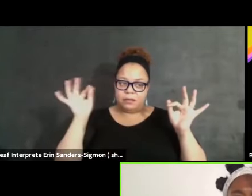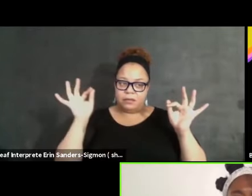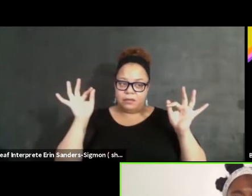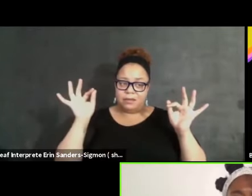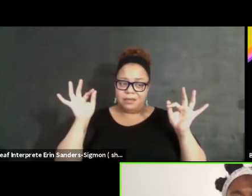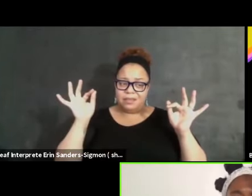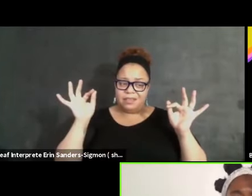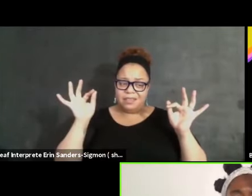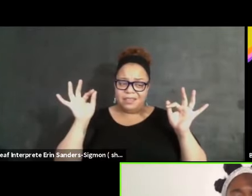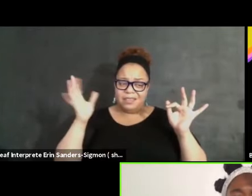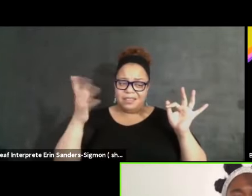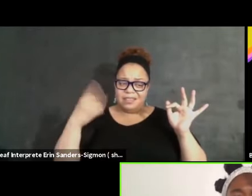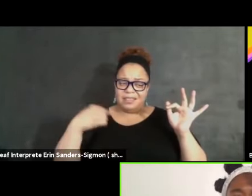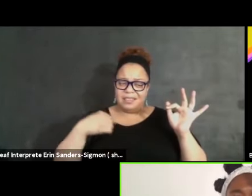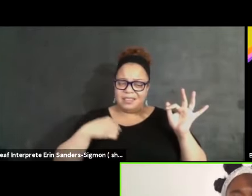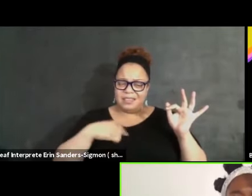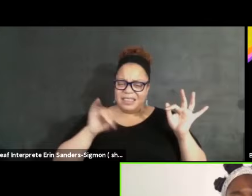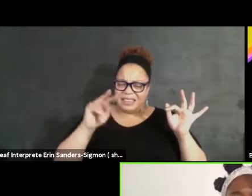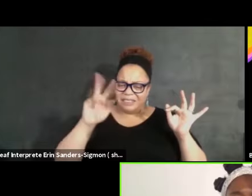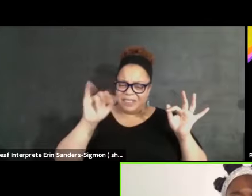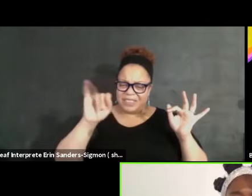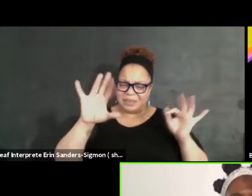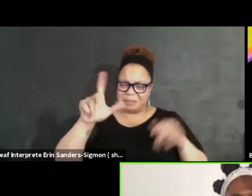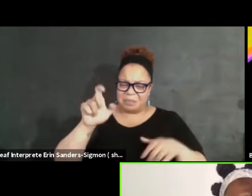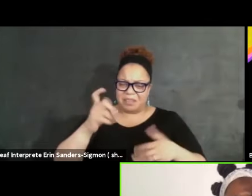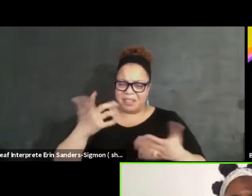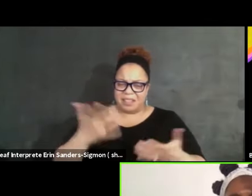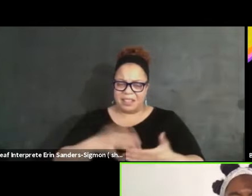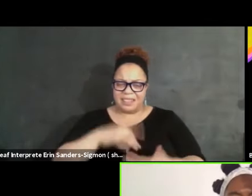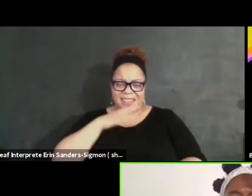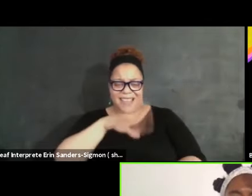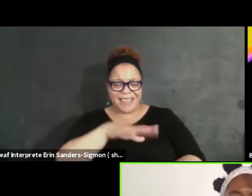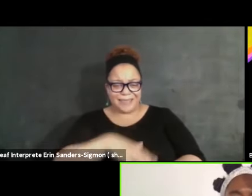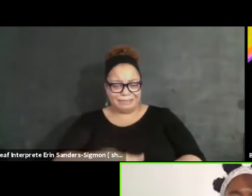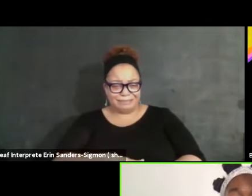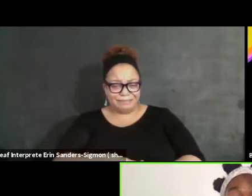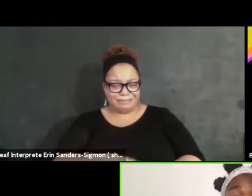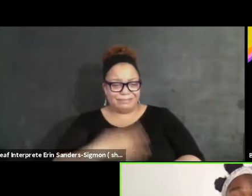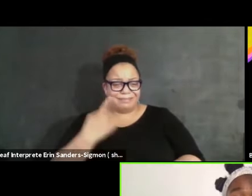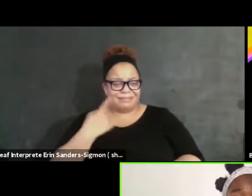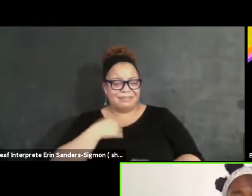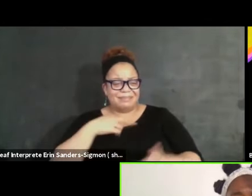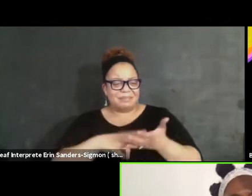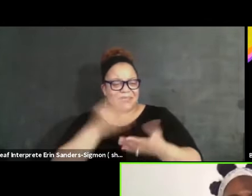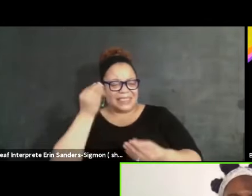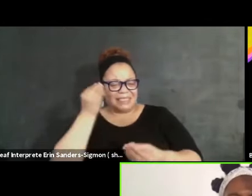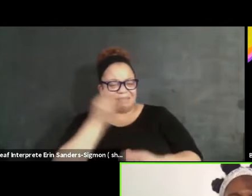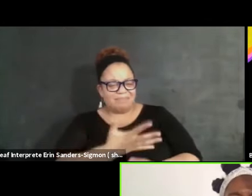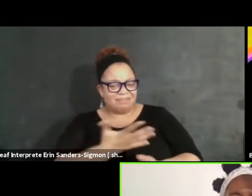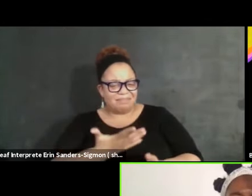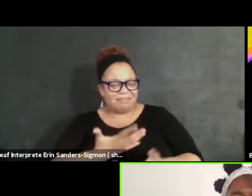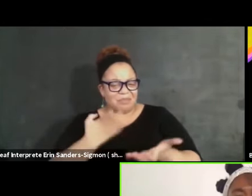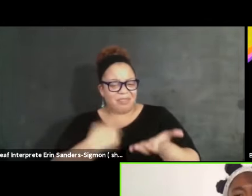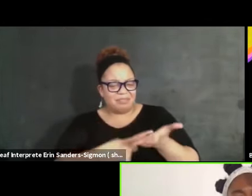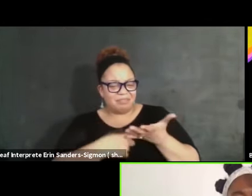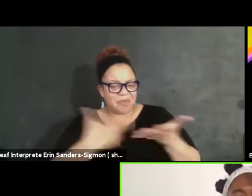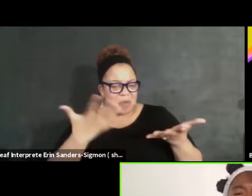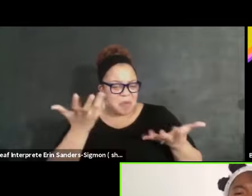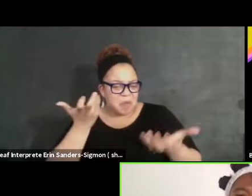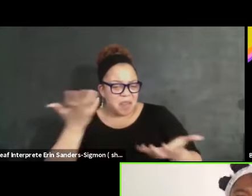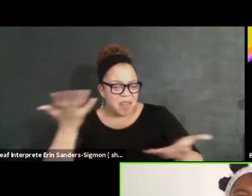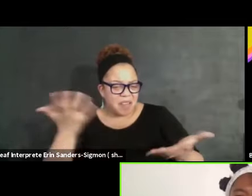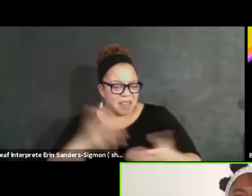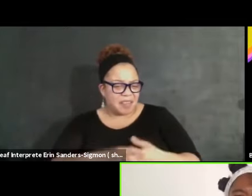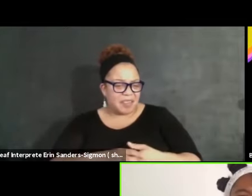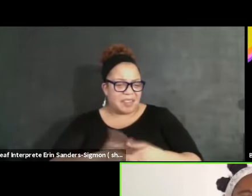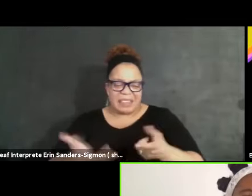hey, I've been meaning to talk to you. What you roaming around for? He yells, why are you following me? Don't you know